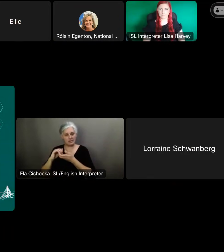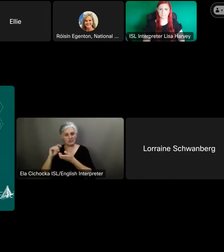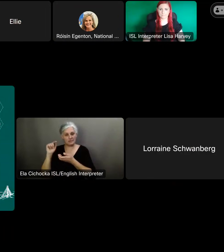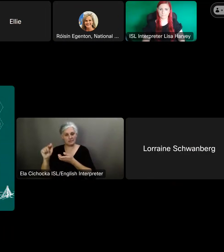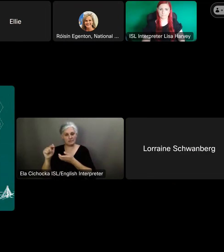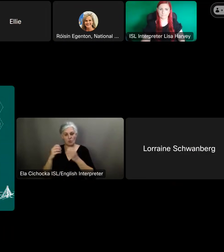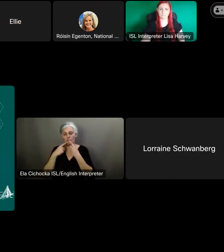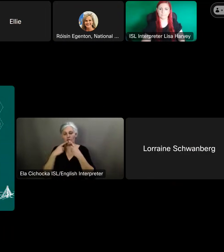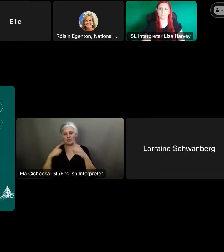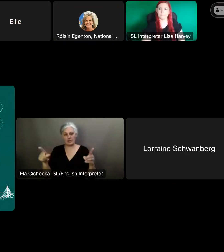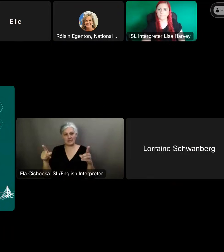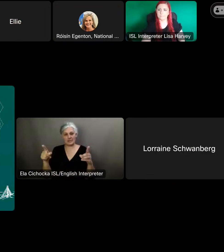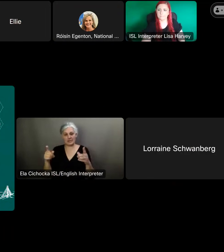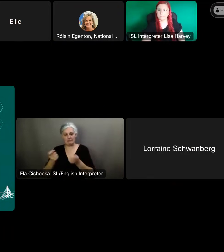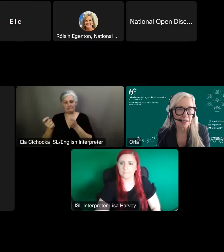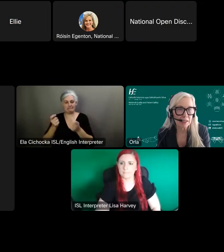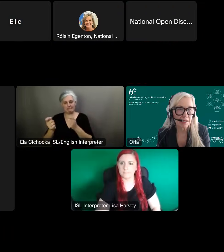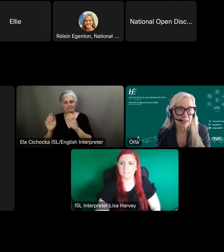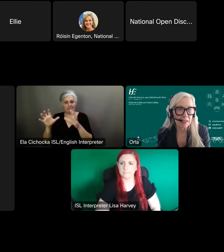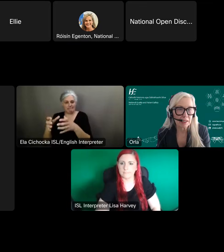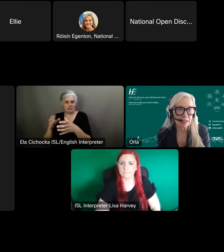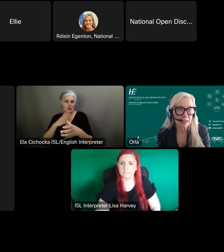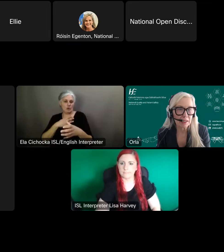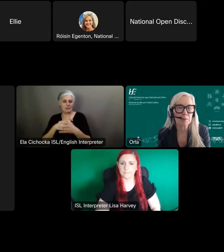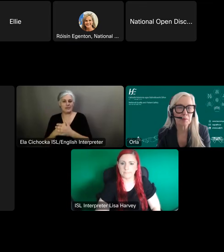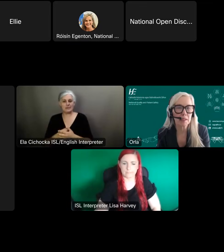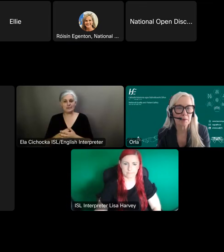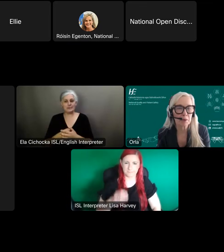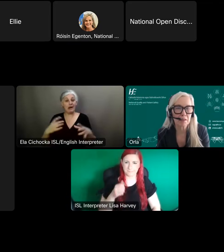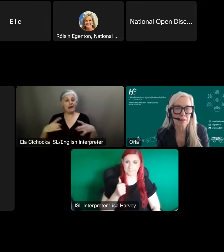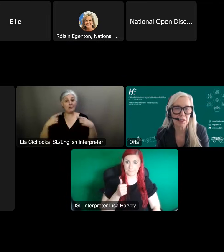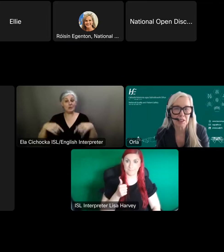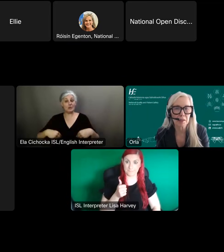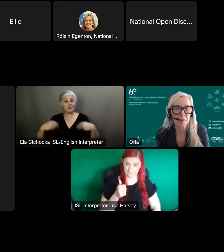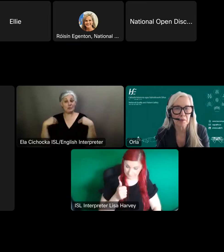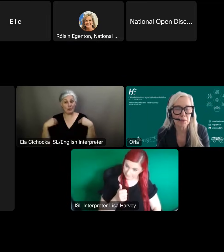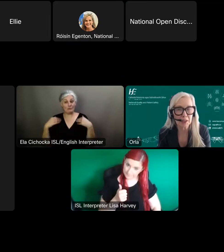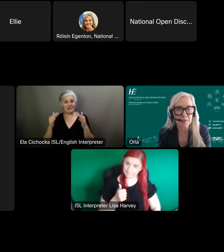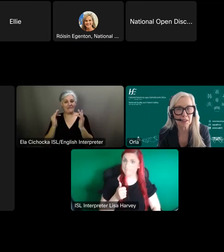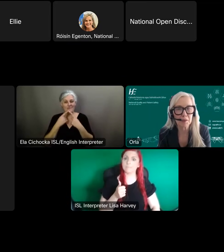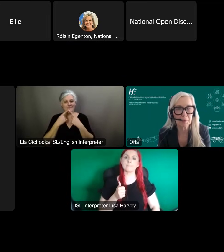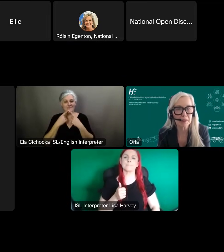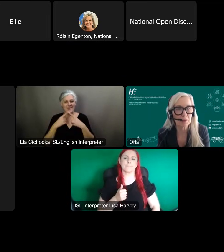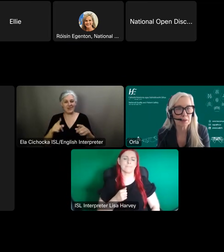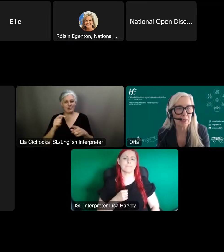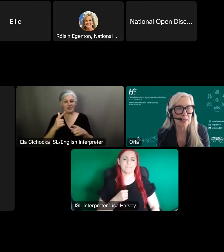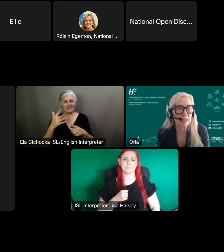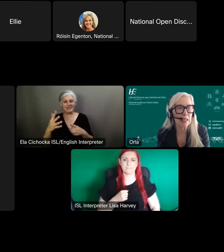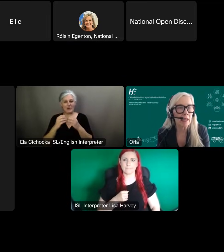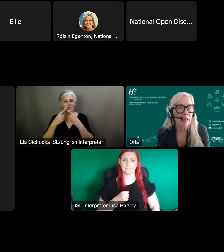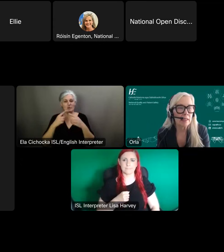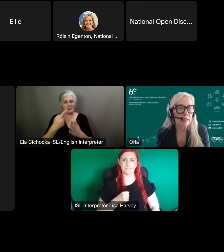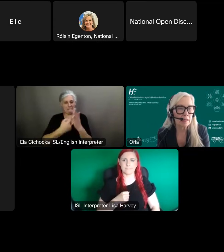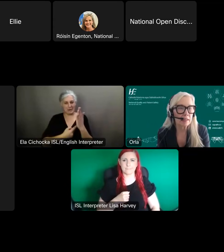Open Disclosure Steering Committee. It is my pleasure to be with you this morning as we officially launch our 2025 Open Disclosure